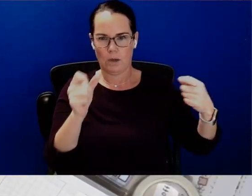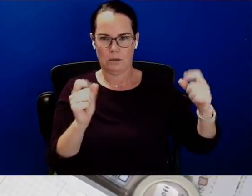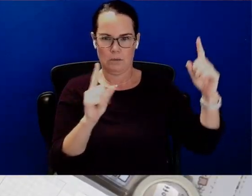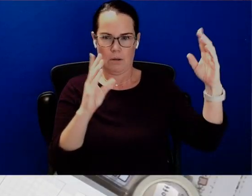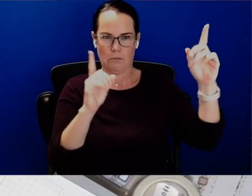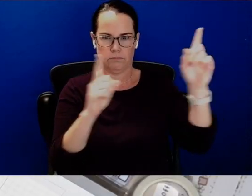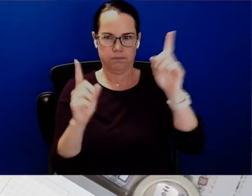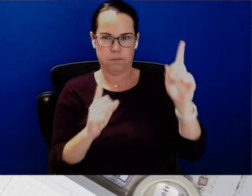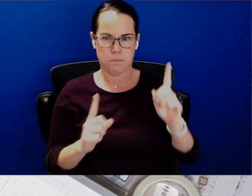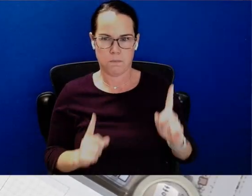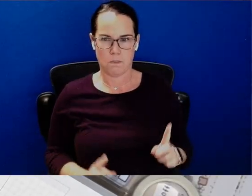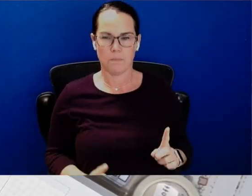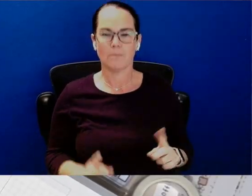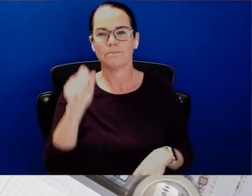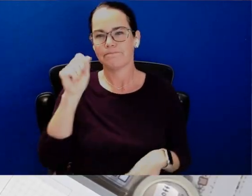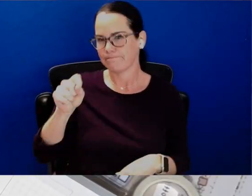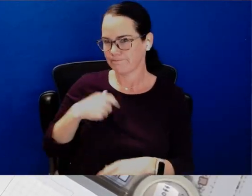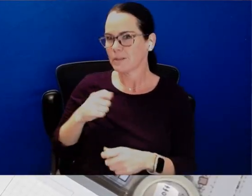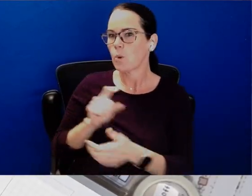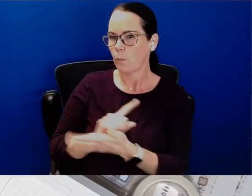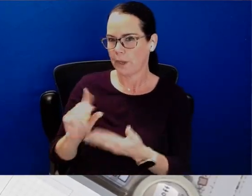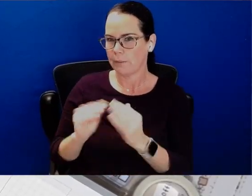Yep, week 4.